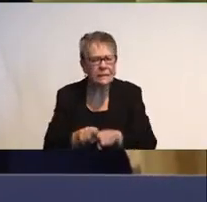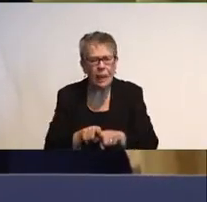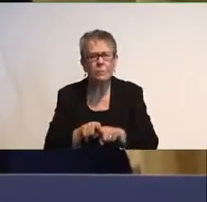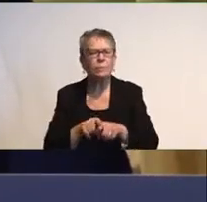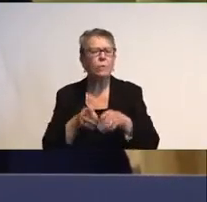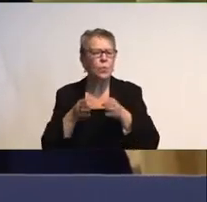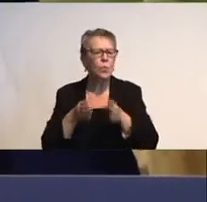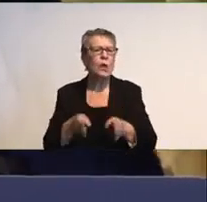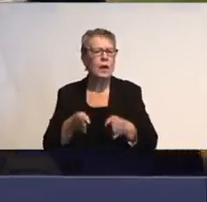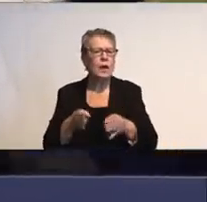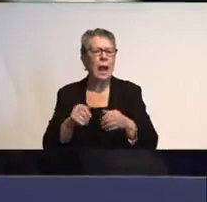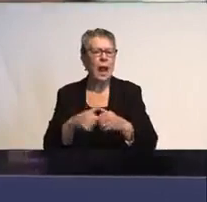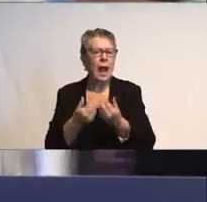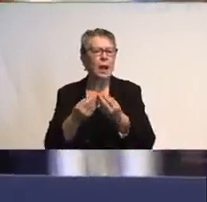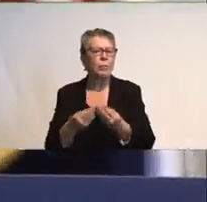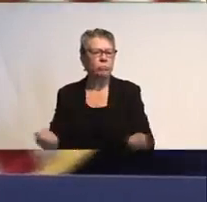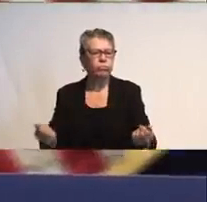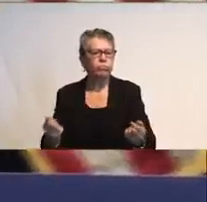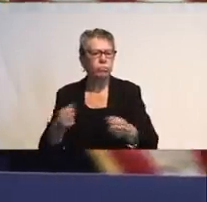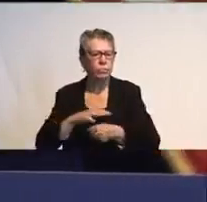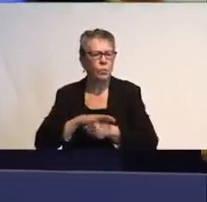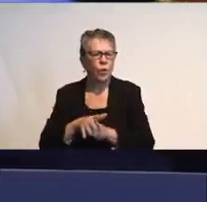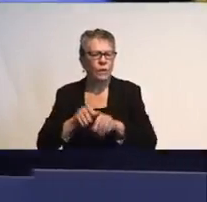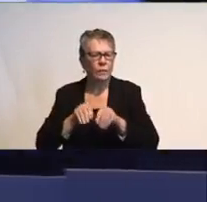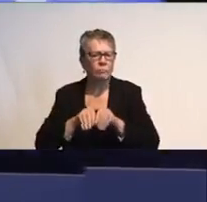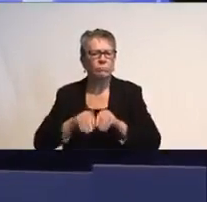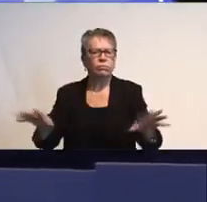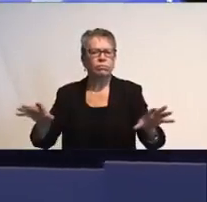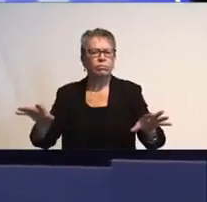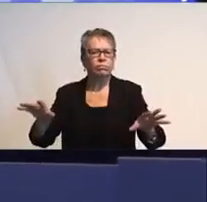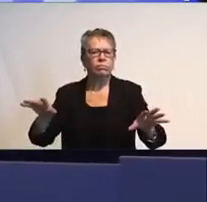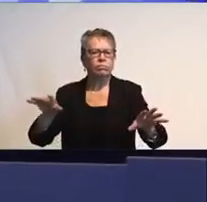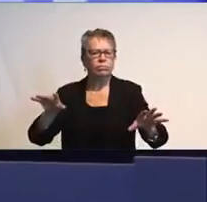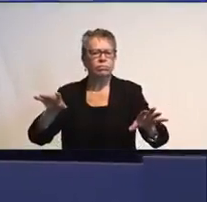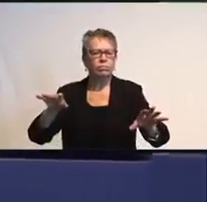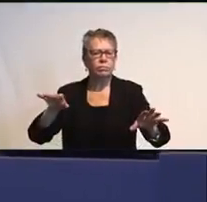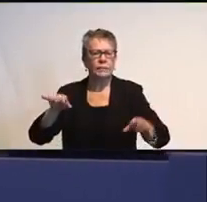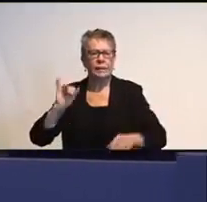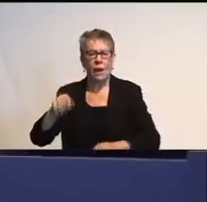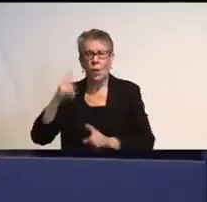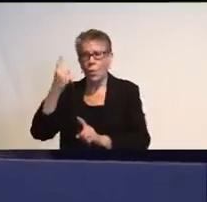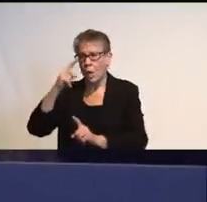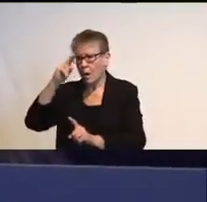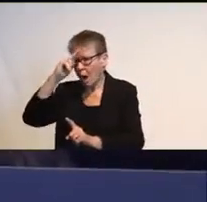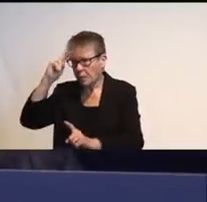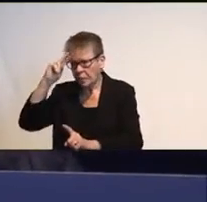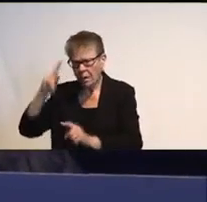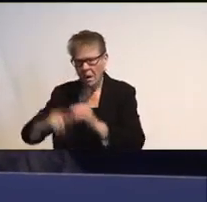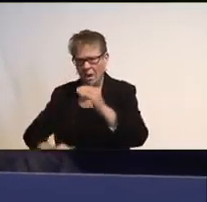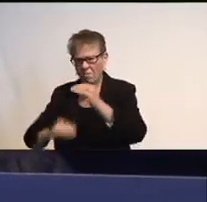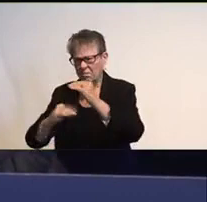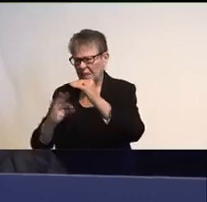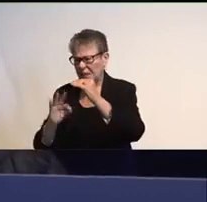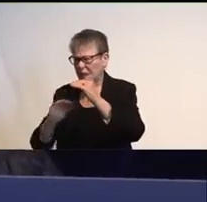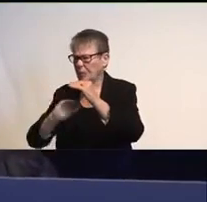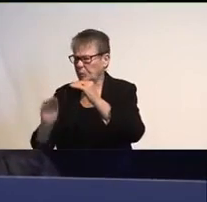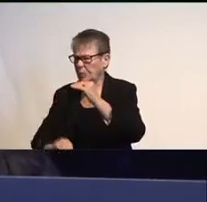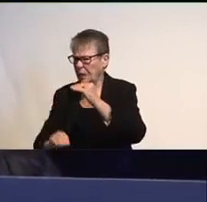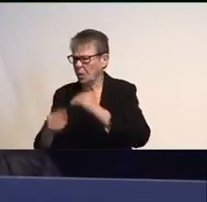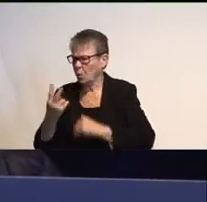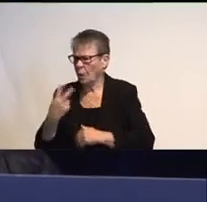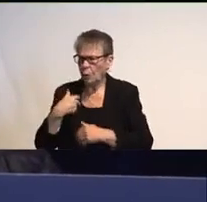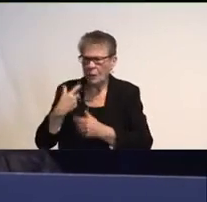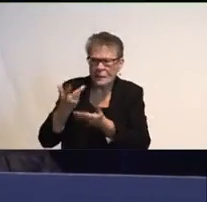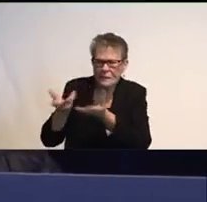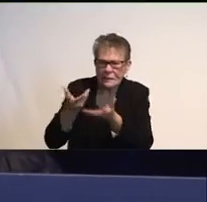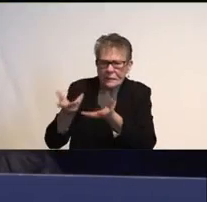the 90%? Yeah, we've had one hospital that triggered, I believe it was last week, and then we work with them to